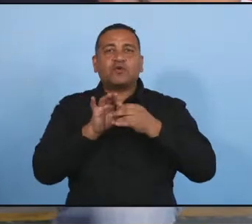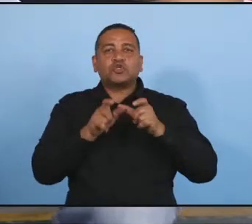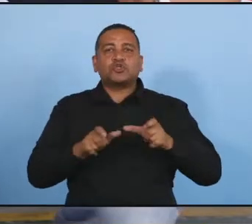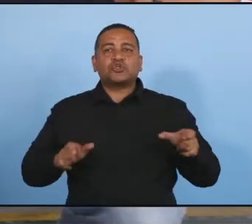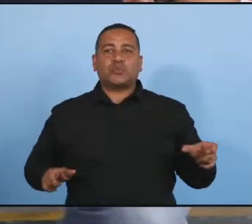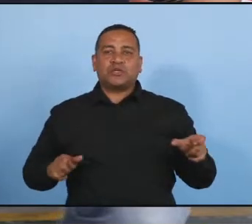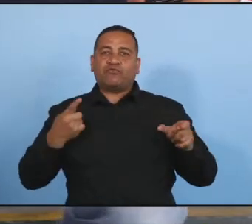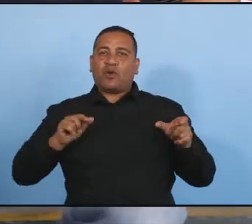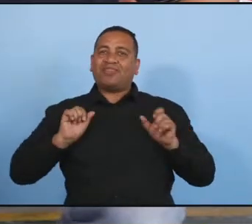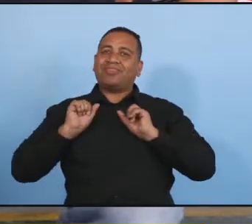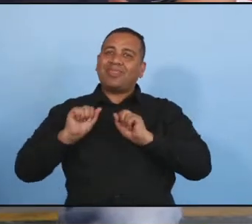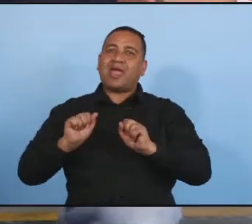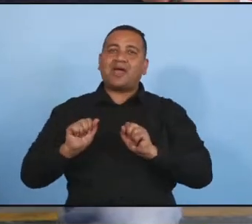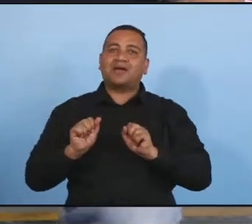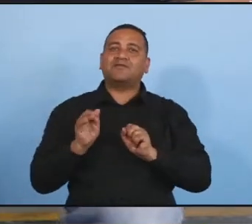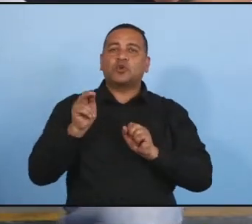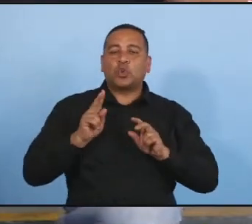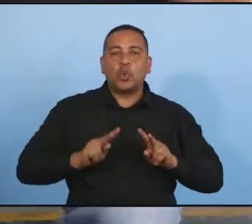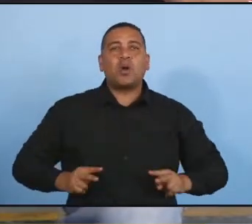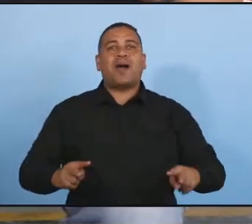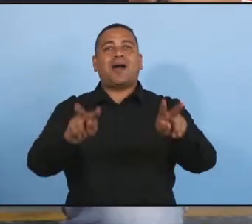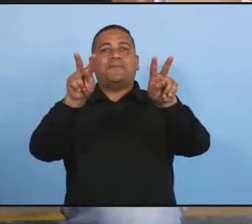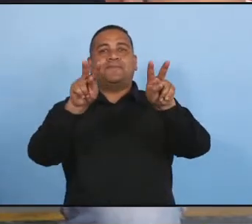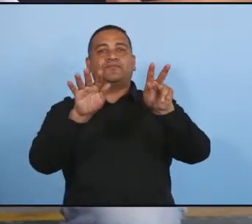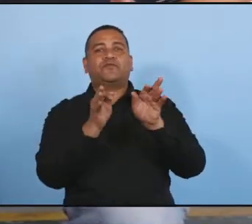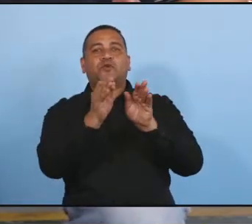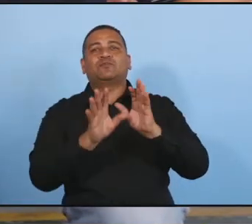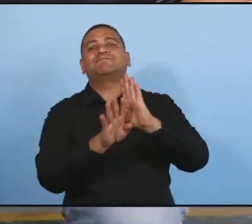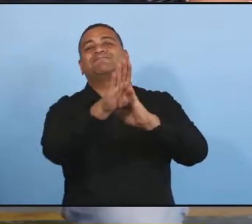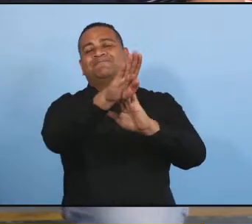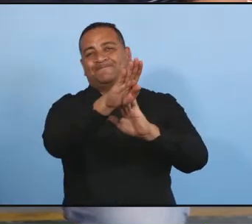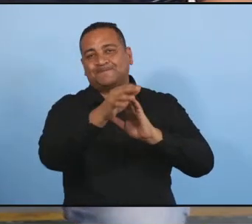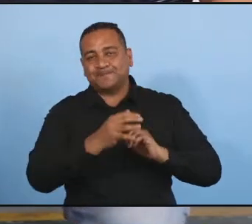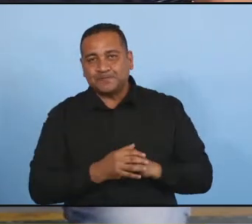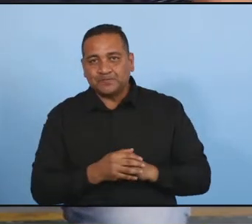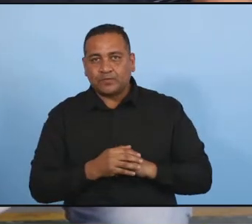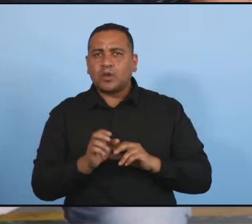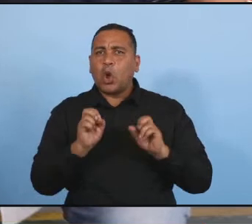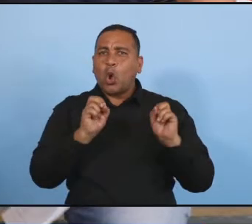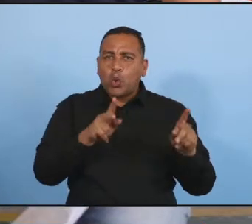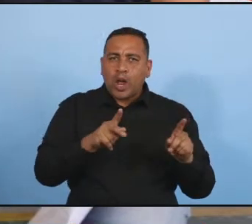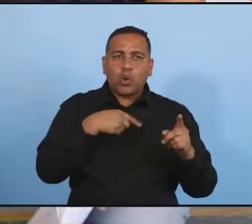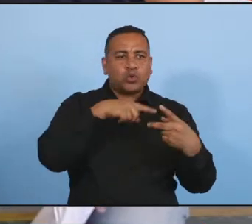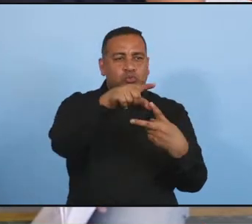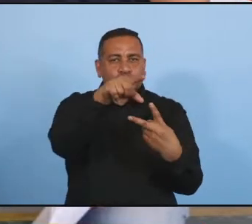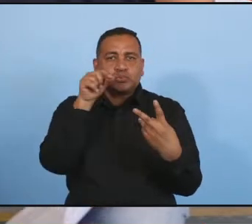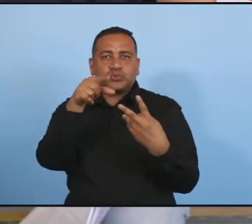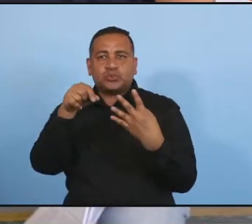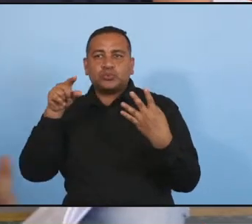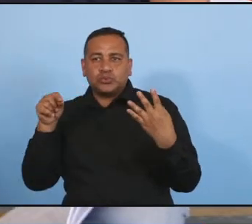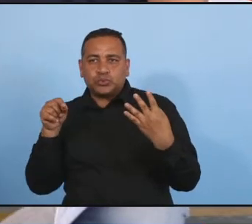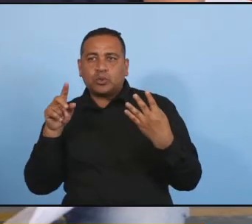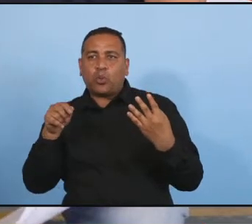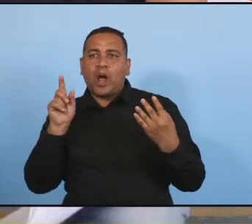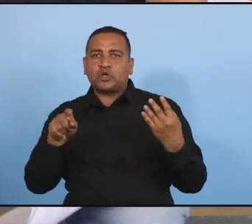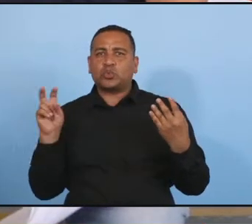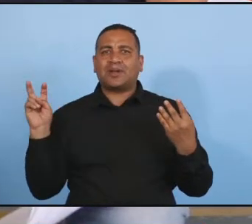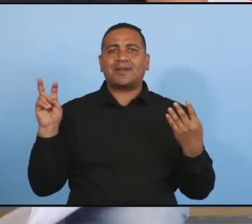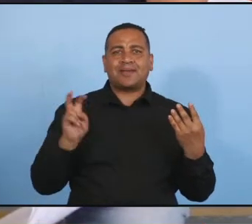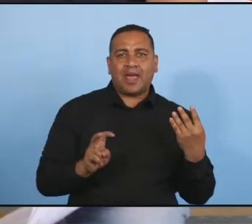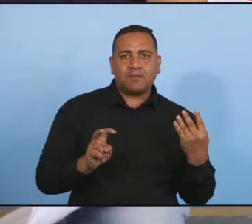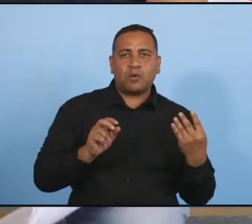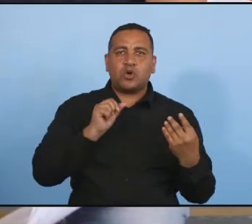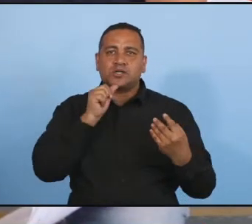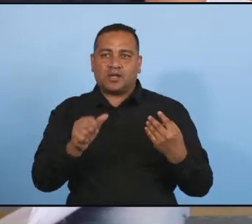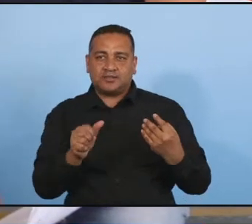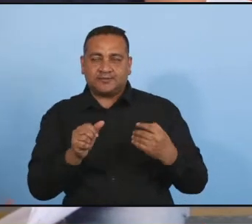this now, grade 12 learners, and they're going, all right, there's an option. Why else should they come here? I think what we also